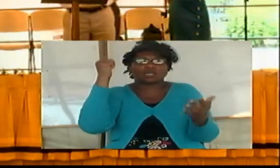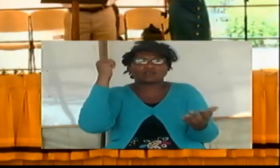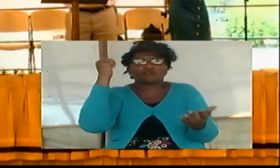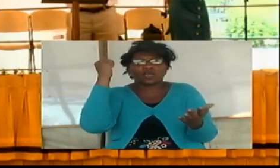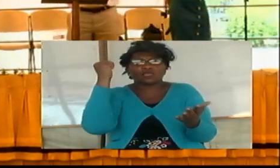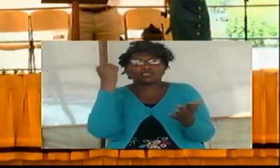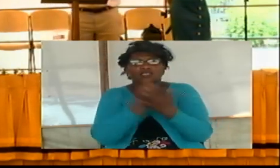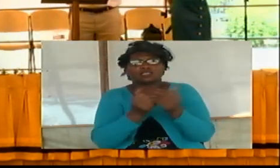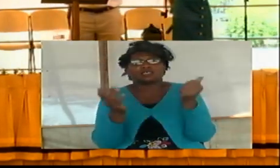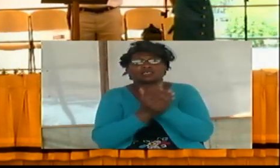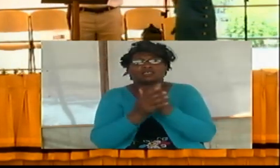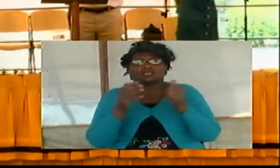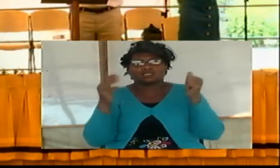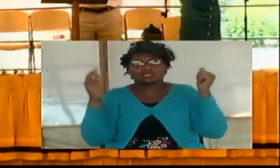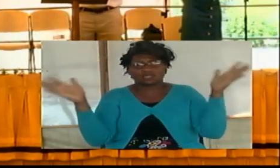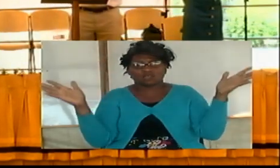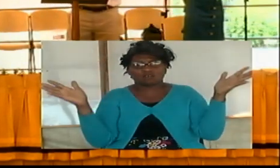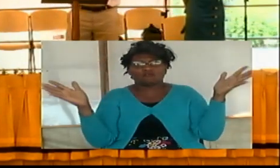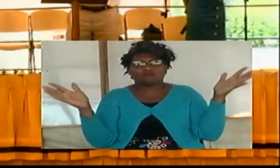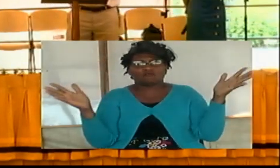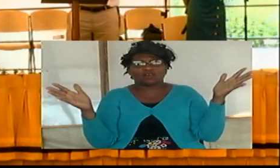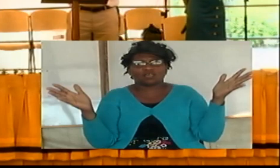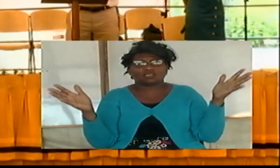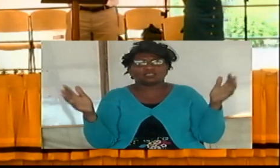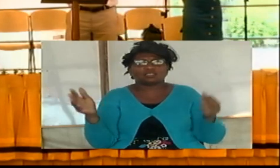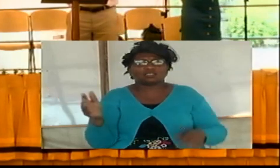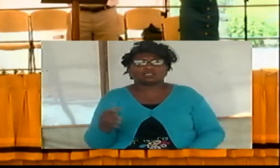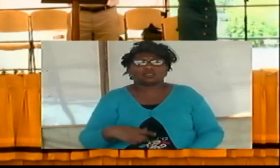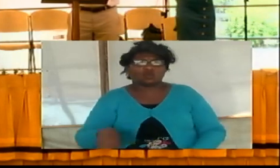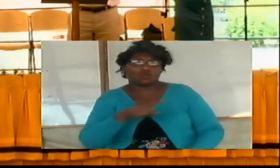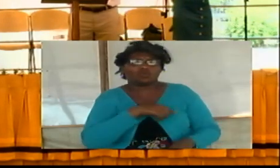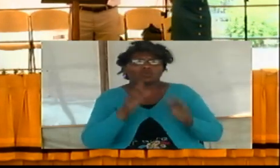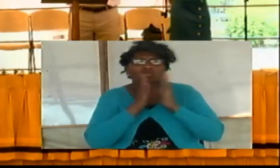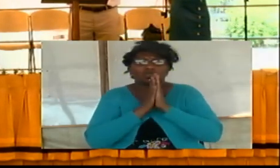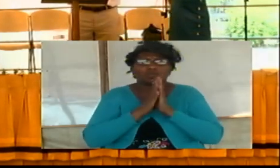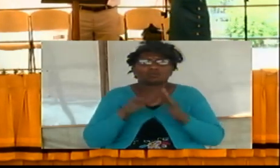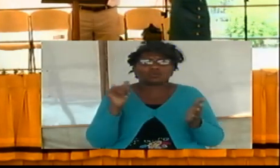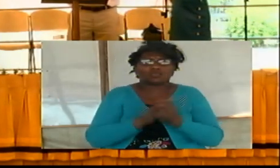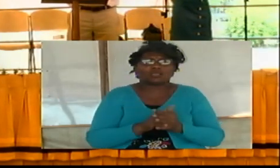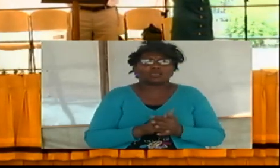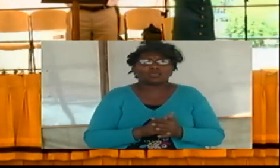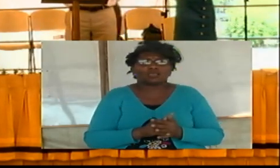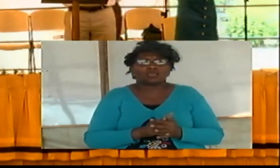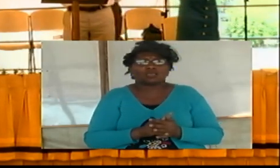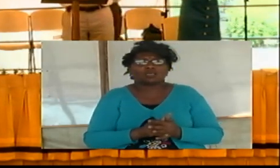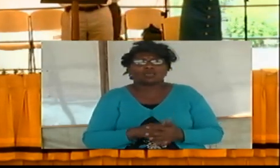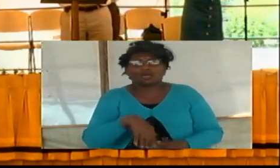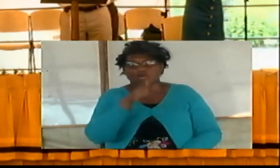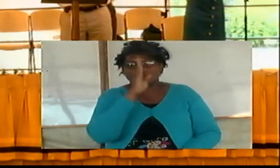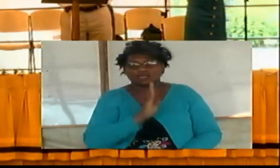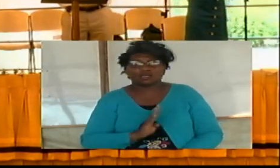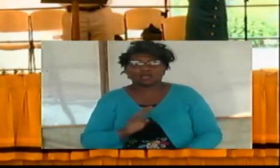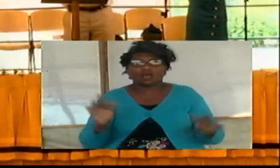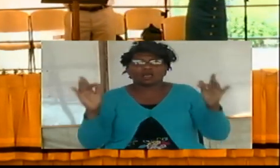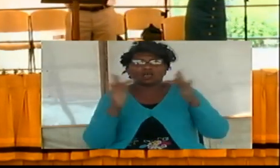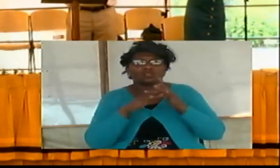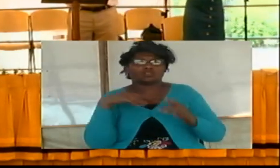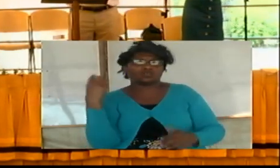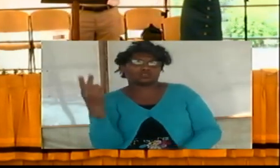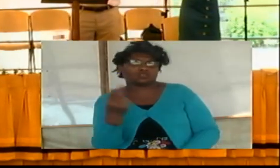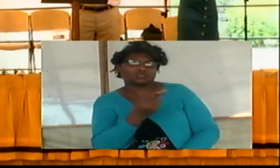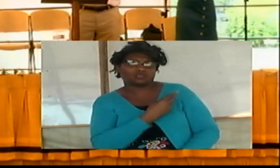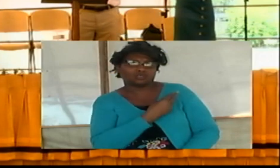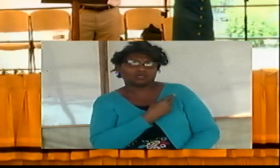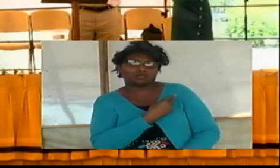on Calvary. And we're praying, God, hallelujah, that you, as you've touched us, Lord, that you've touched that unsaved person that